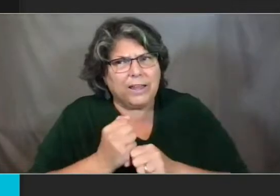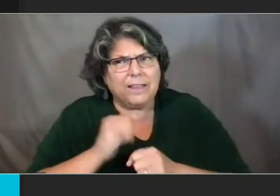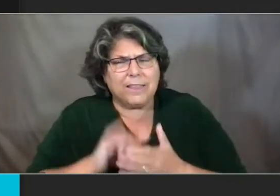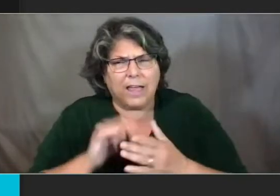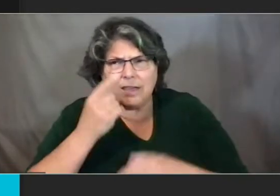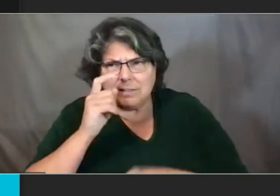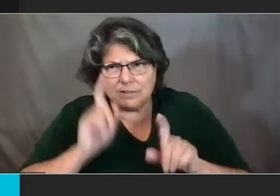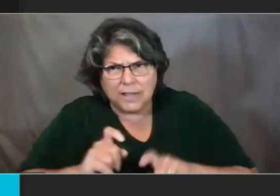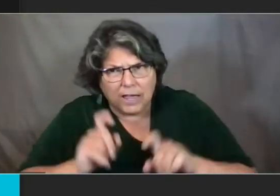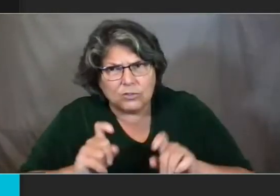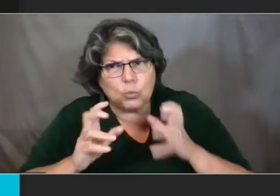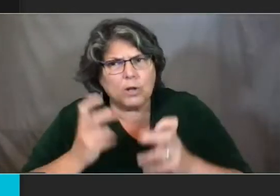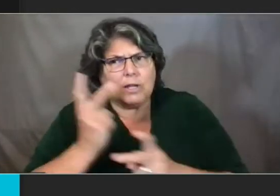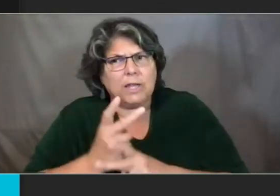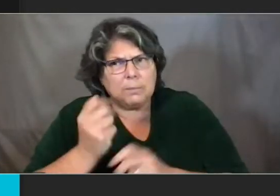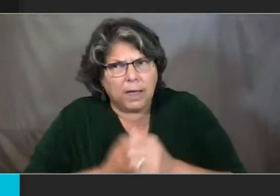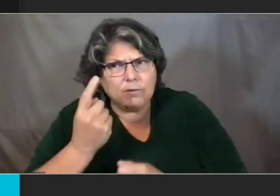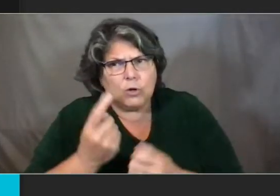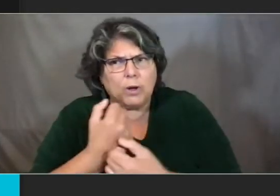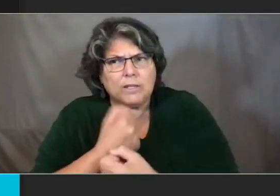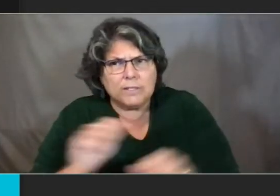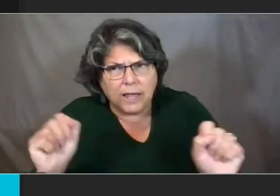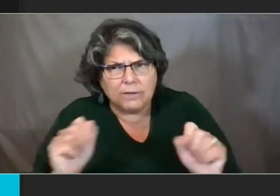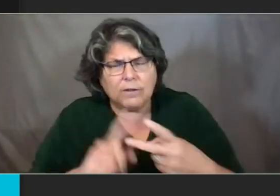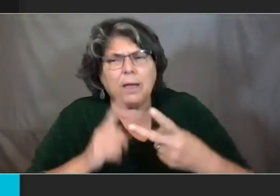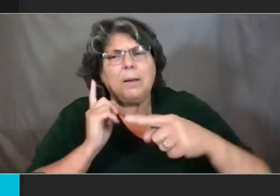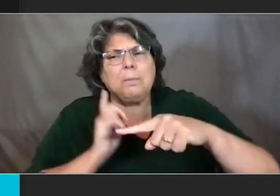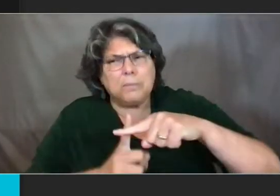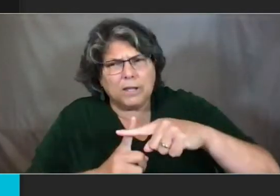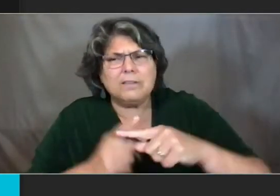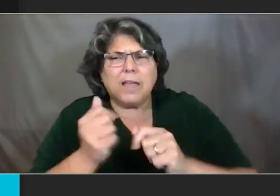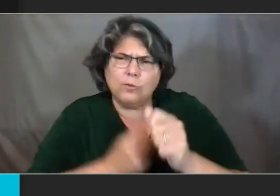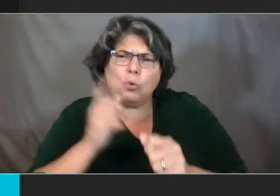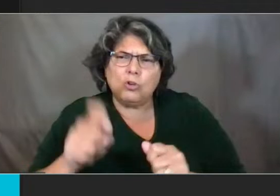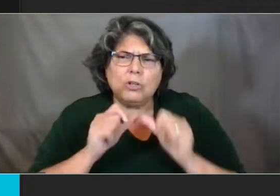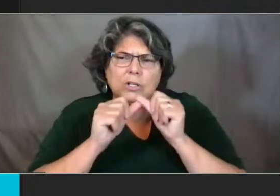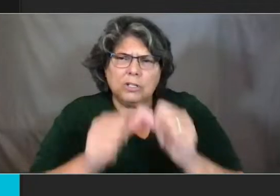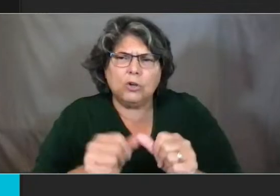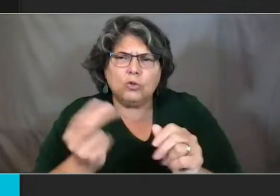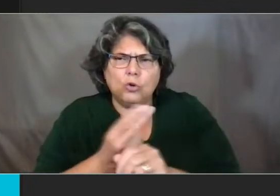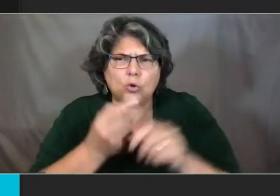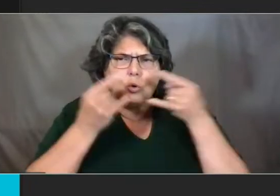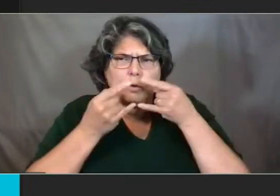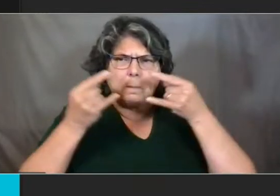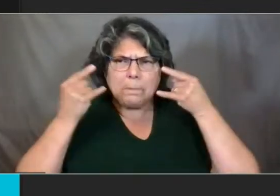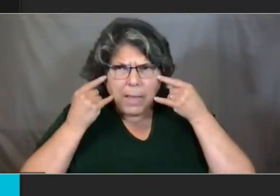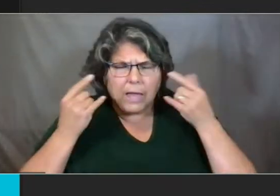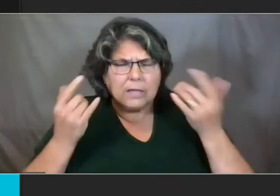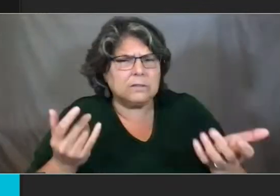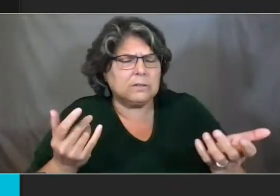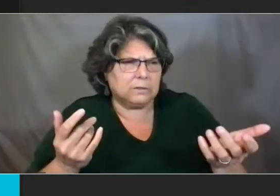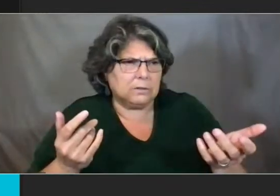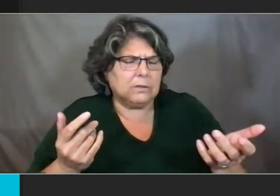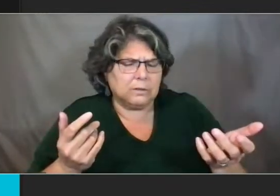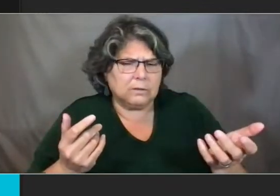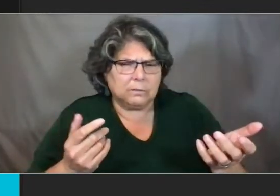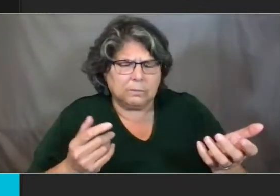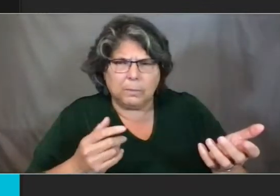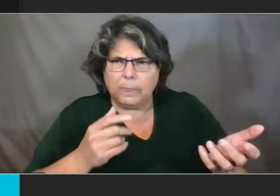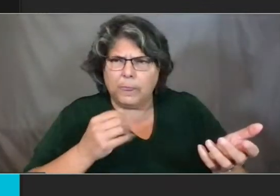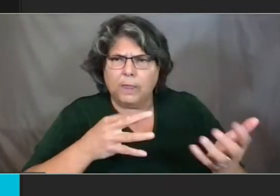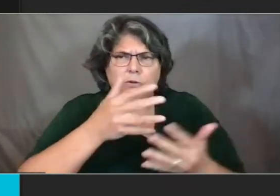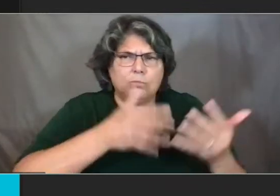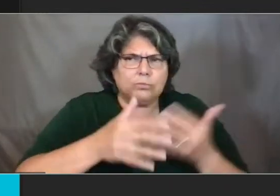staying safely apart from anyone else and any workers that you would encounter